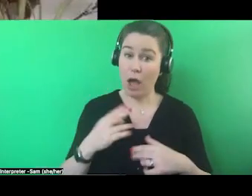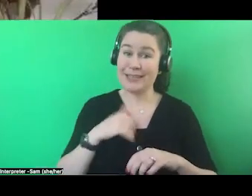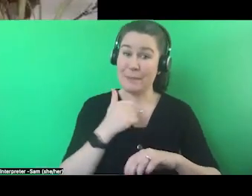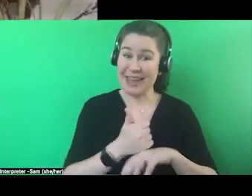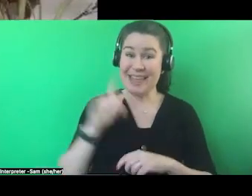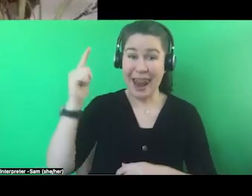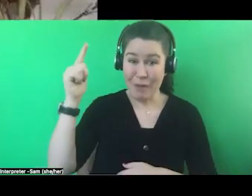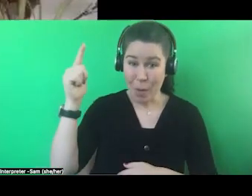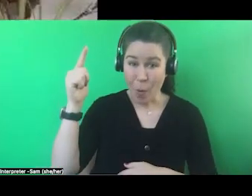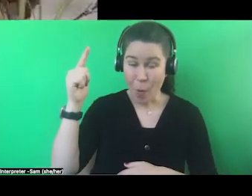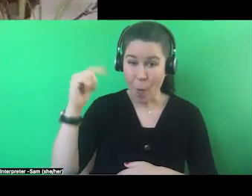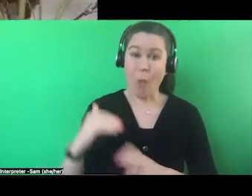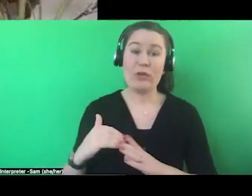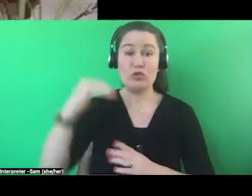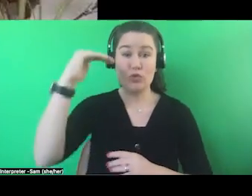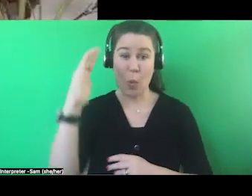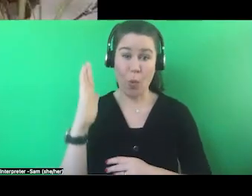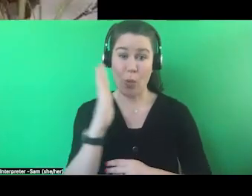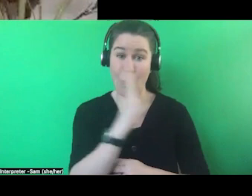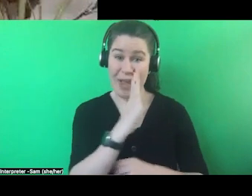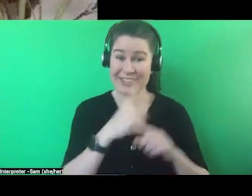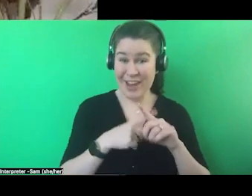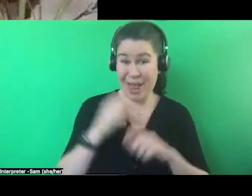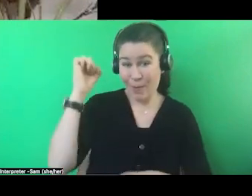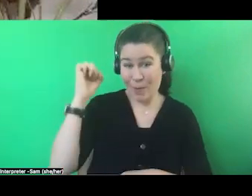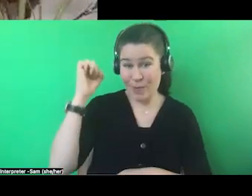is the northwest of England. Yay!